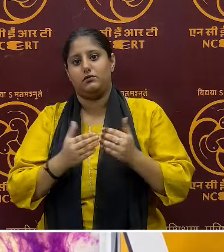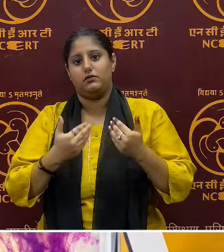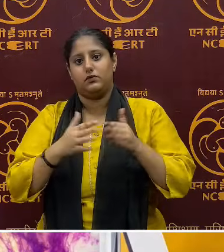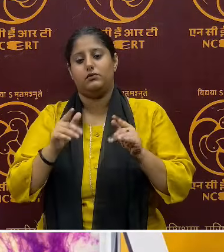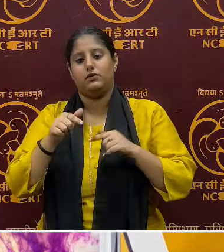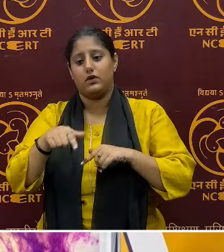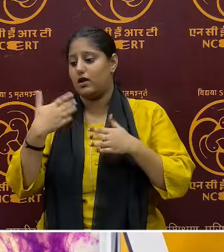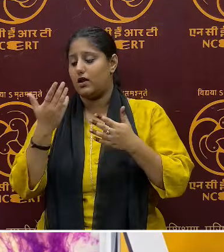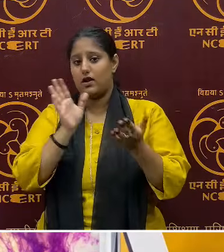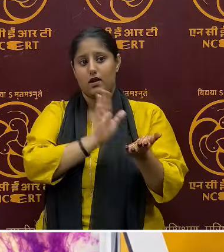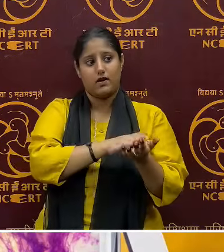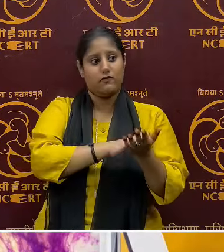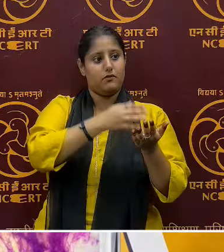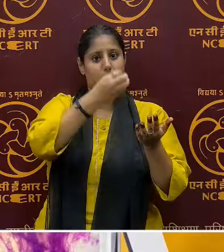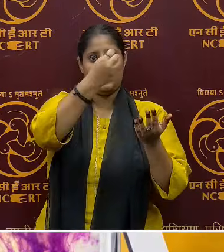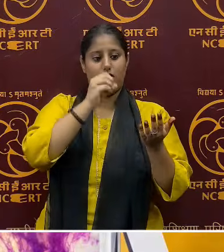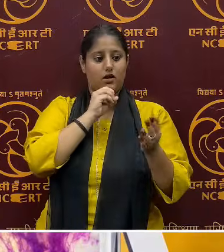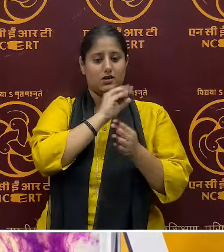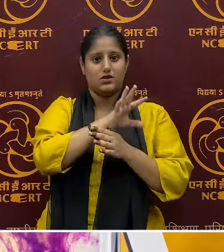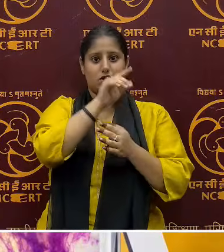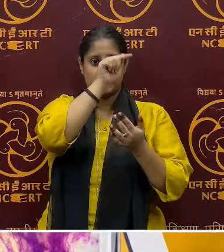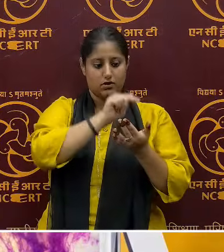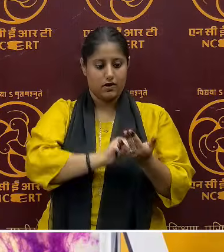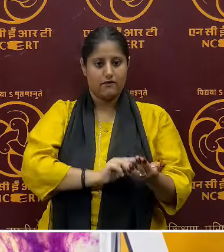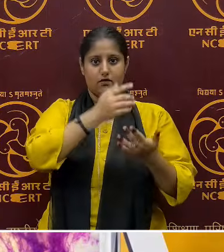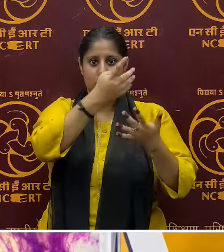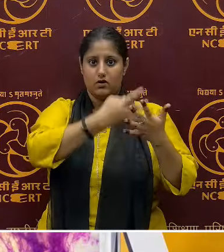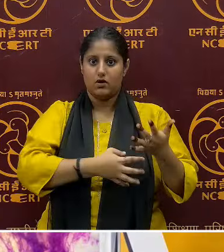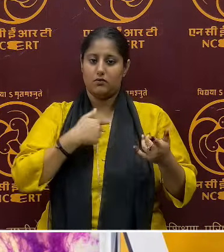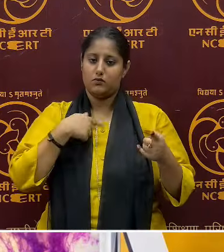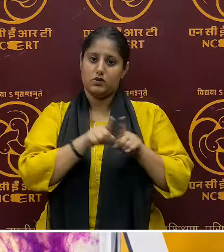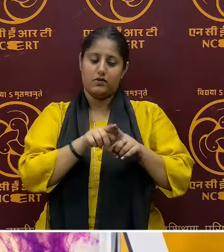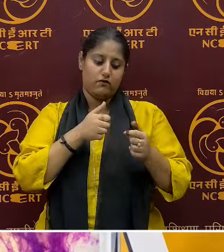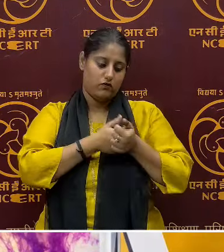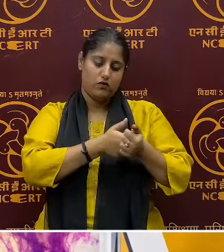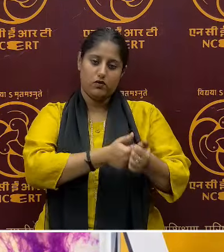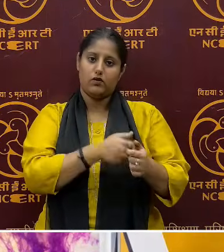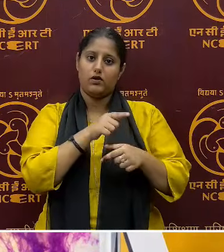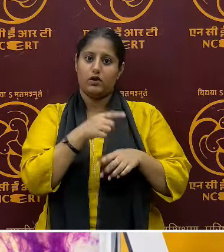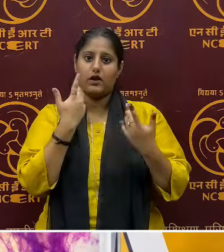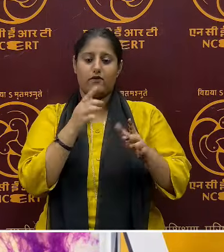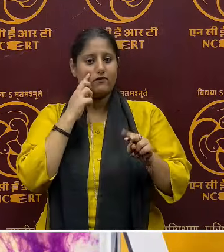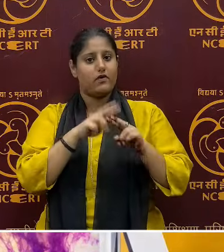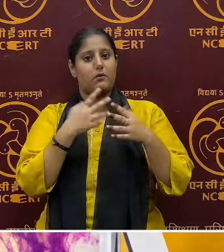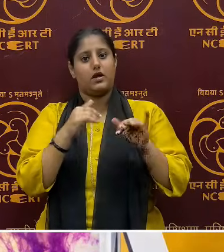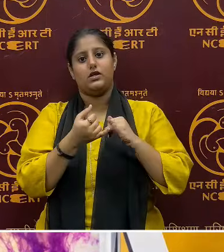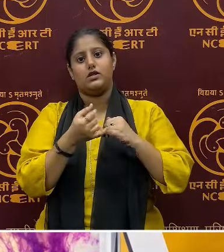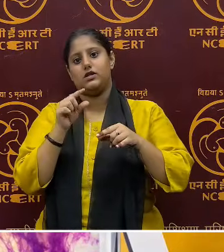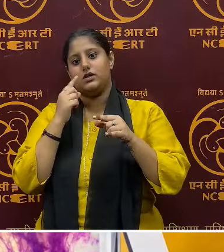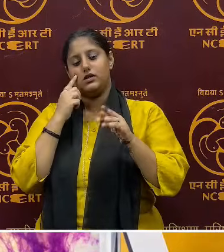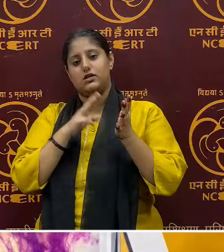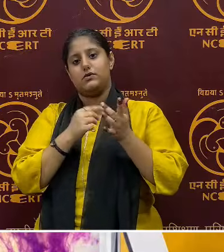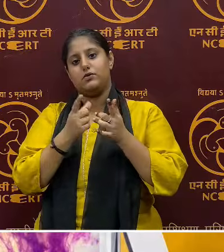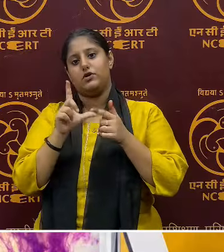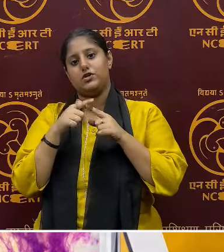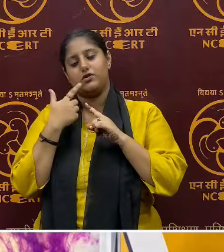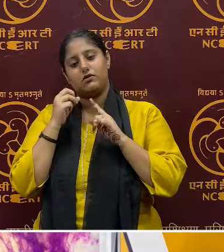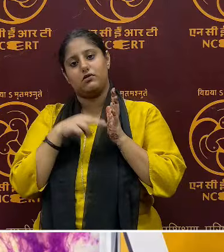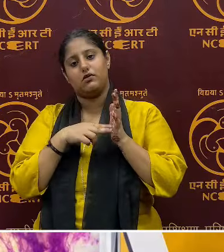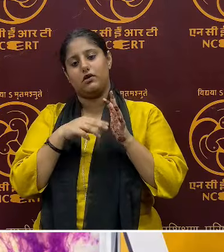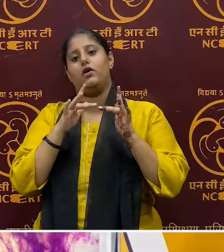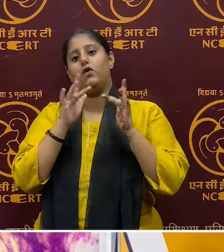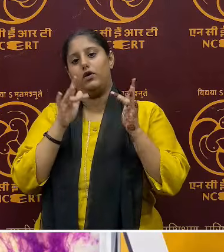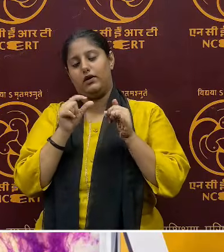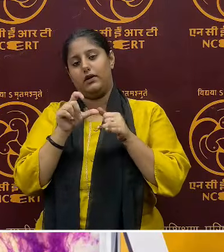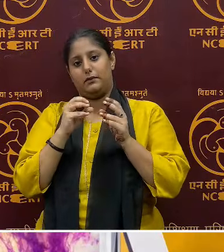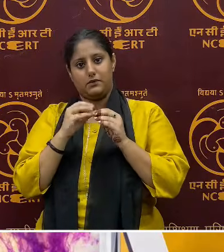left side there are instructions. We have to follow these instructions to perform the simulation in the virtual lab. Now first